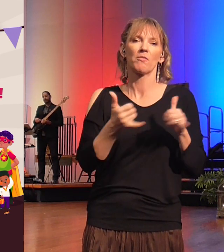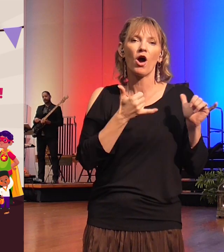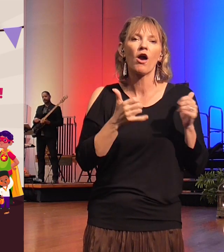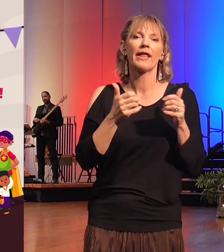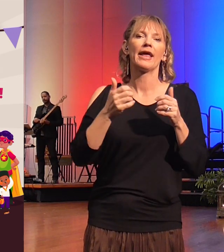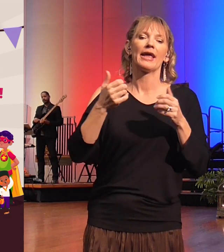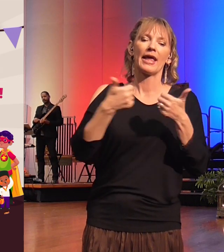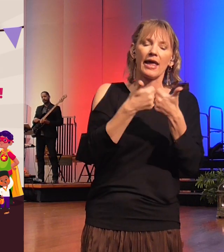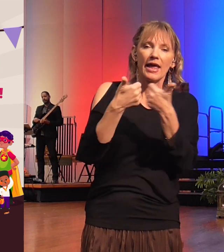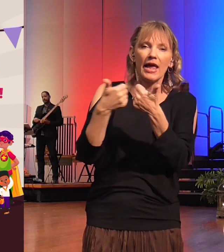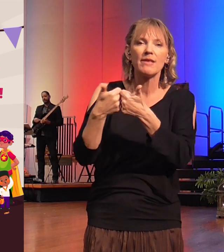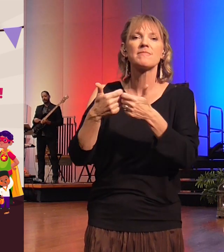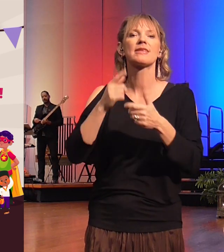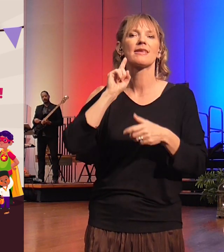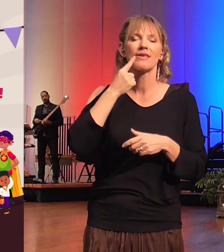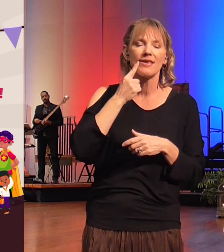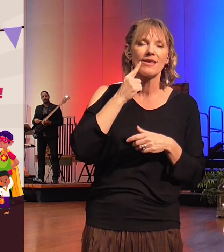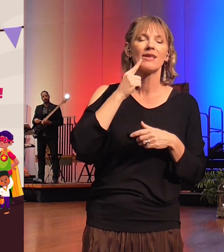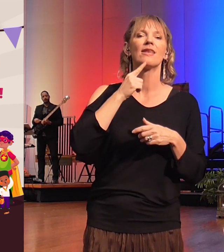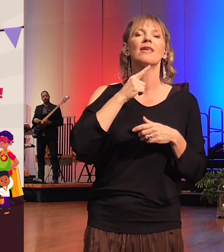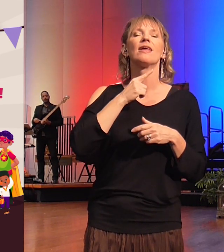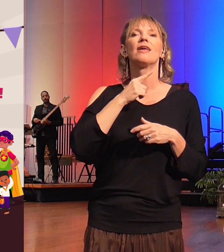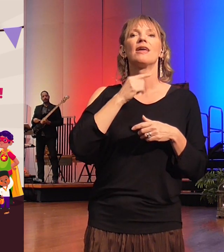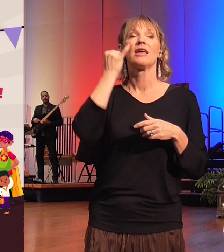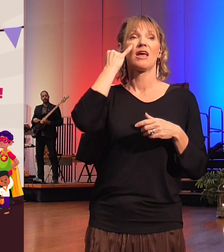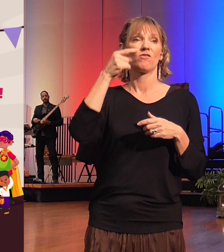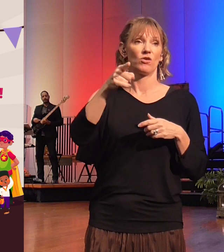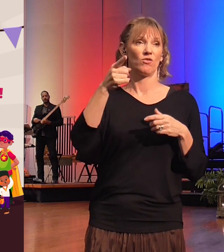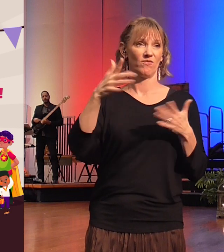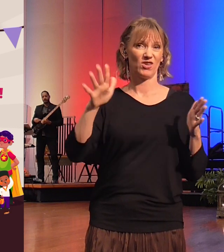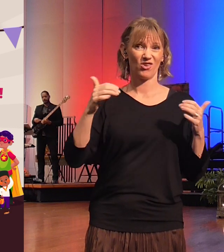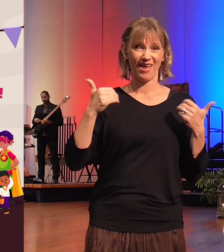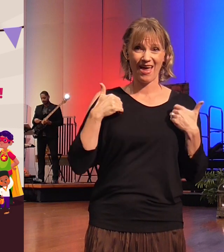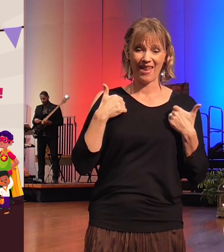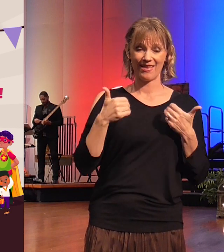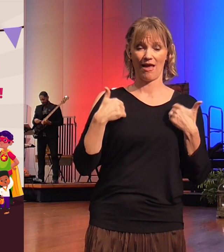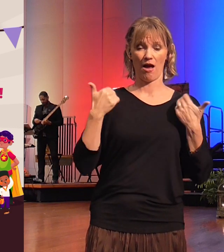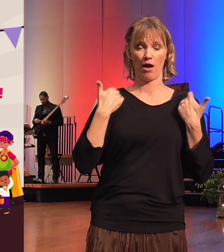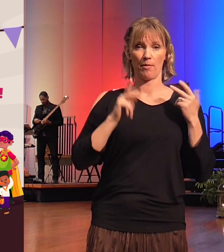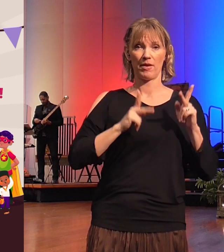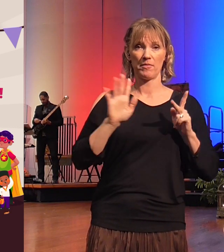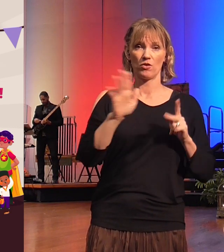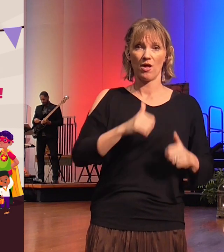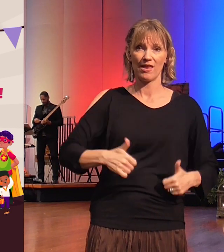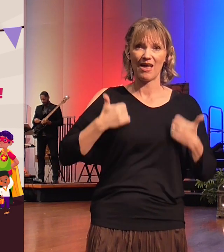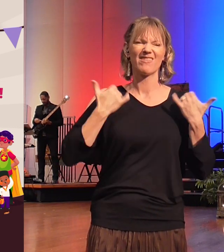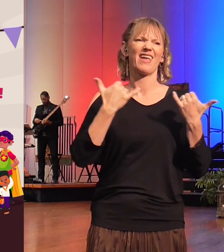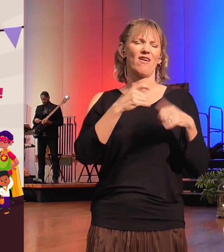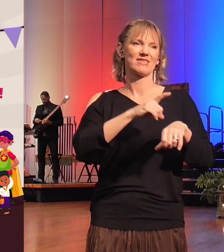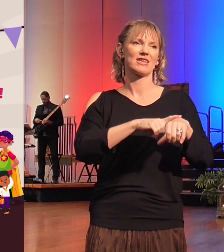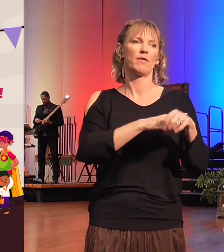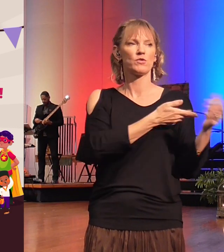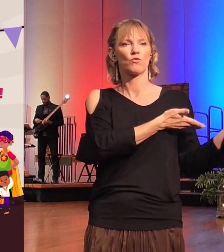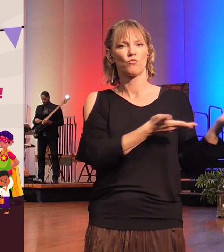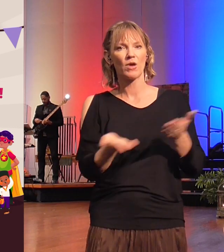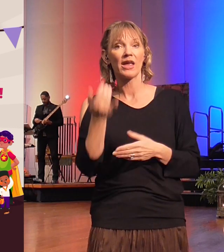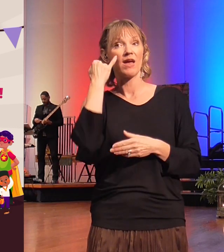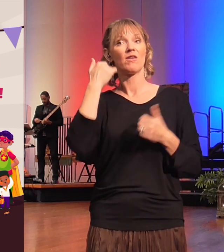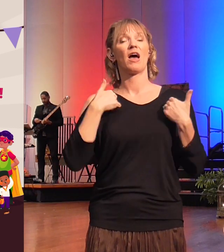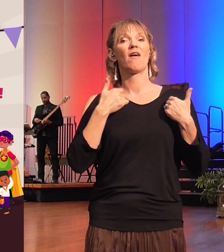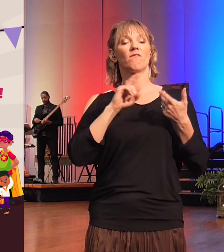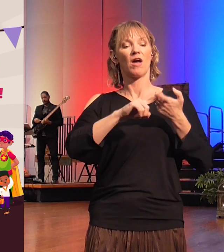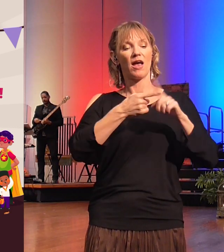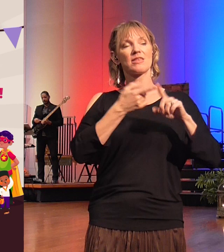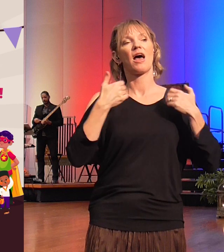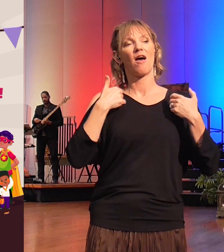and candy. And if you've ever had little people in your life, this is the moment to bring them around. If you have friends who have little people, this